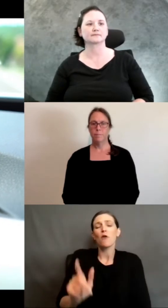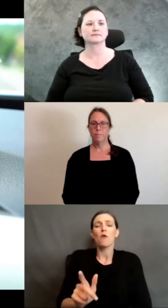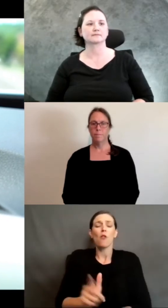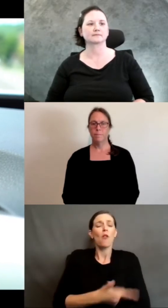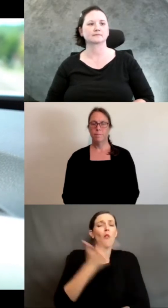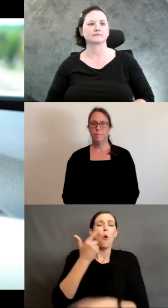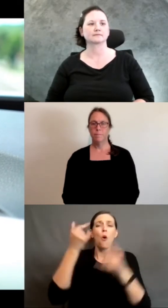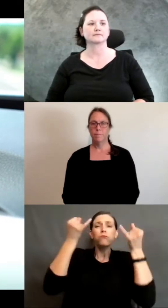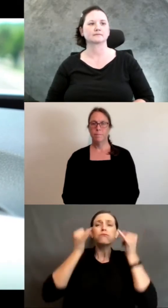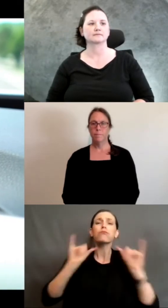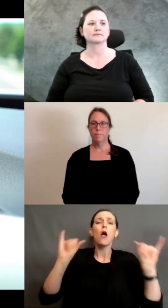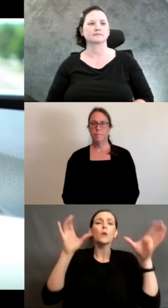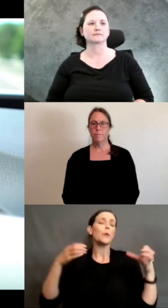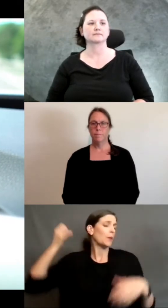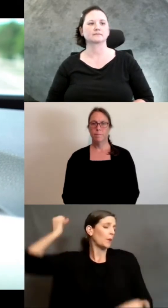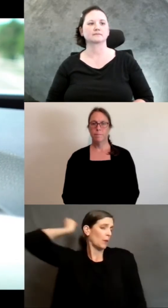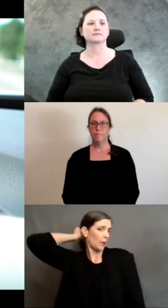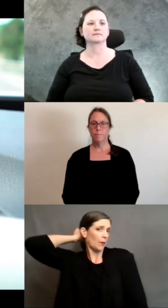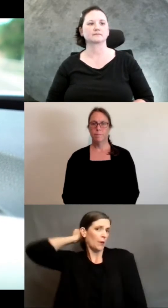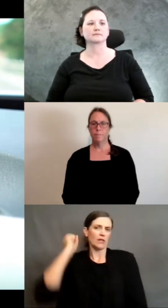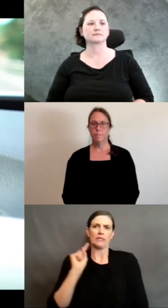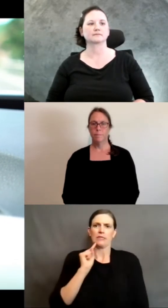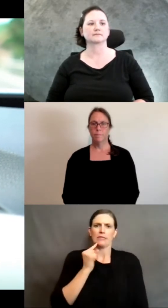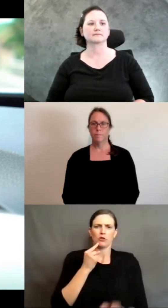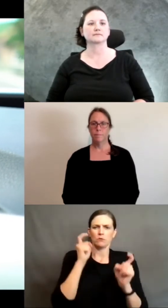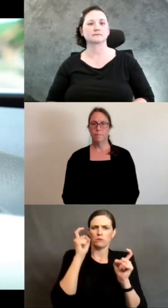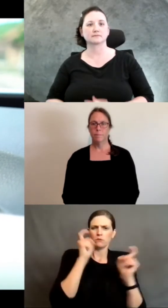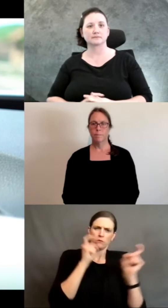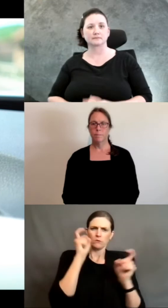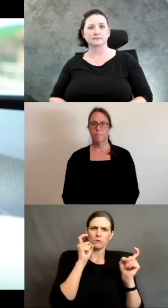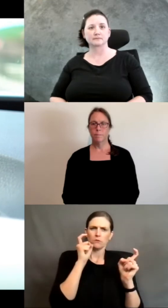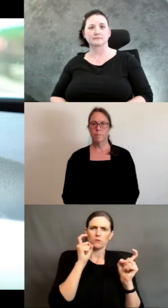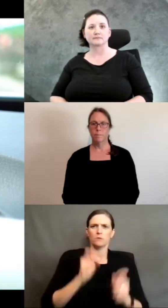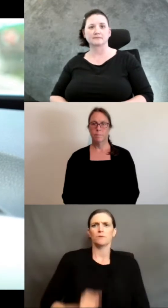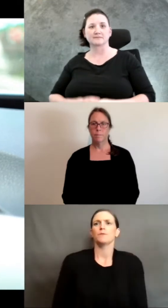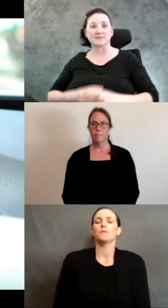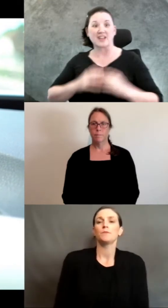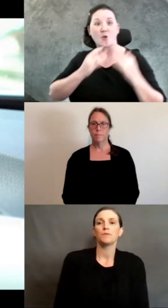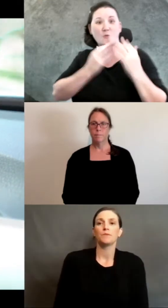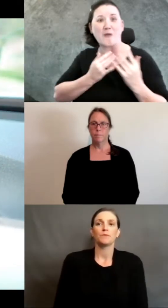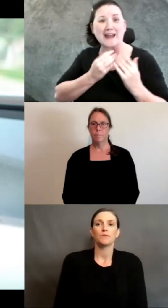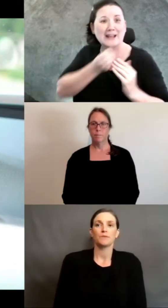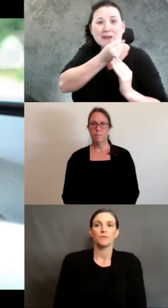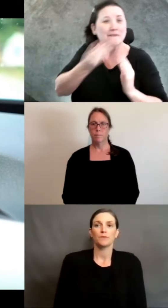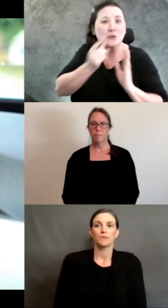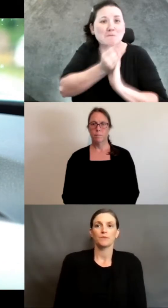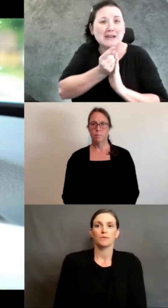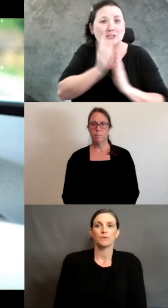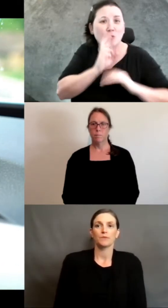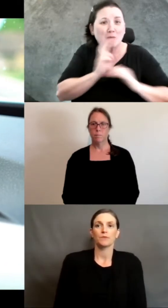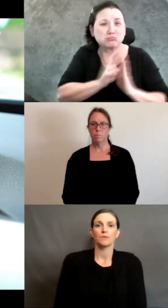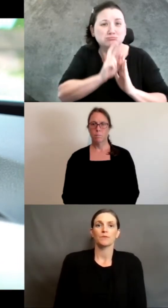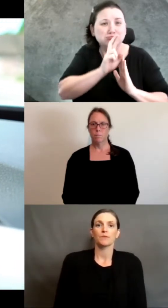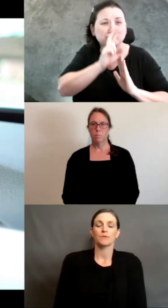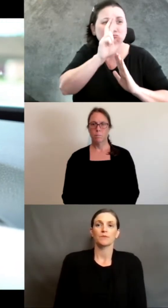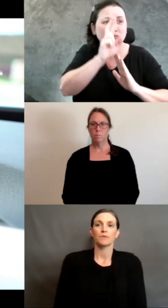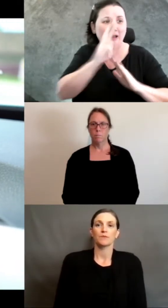serious look on her face. We are just minutes away from the launch of the Destiny spacecraft. This is Violet Williams'